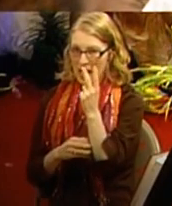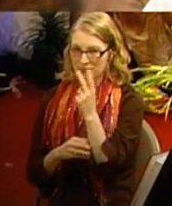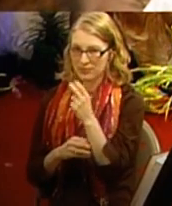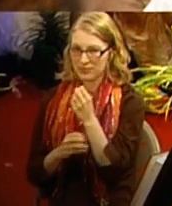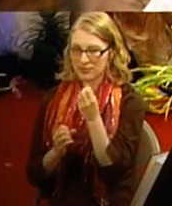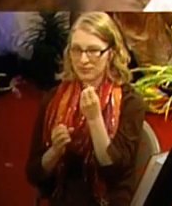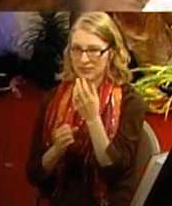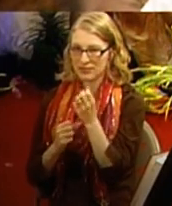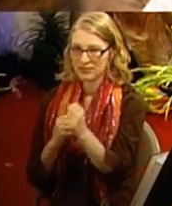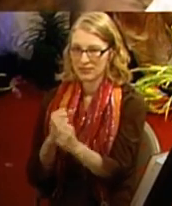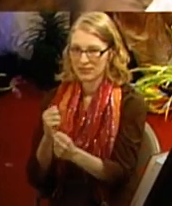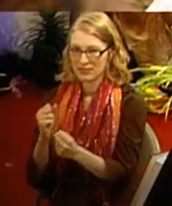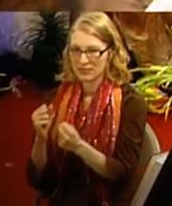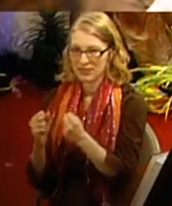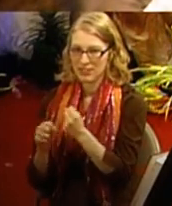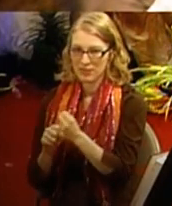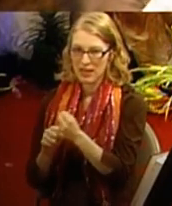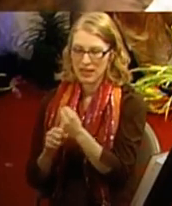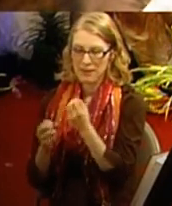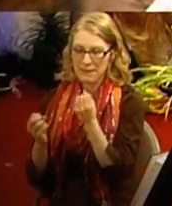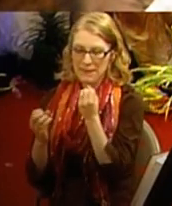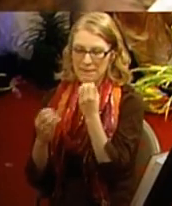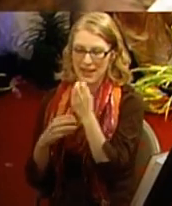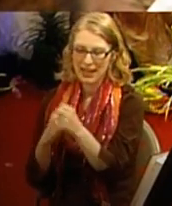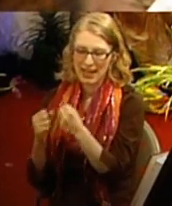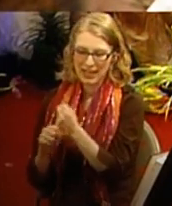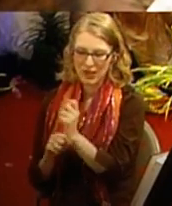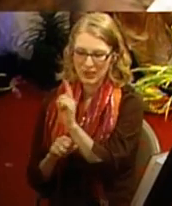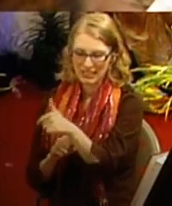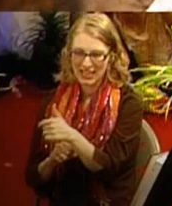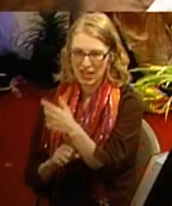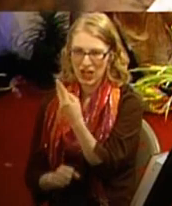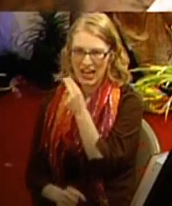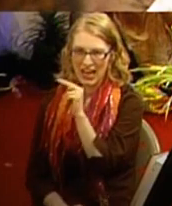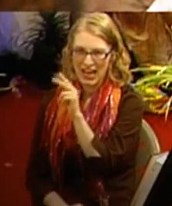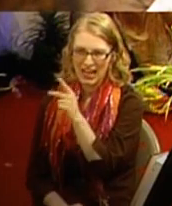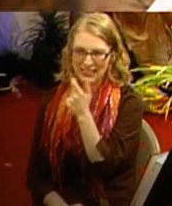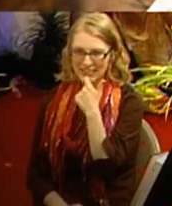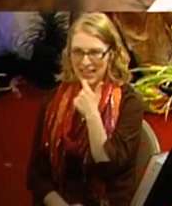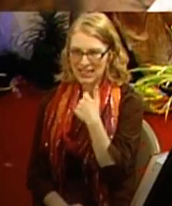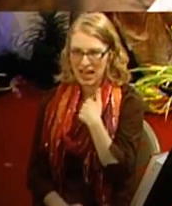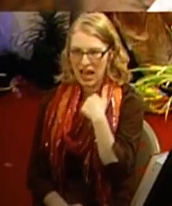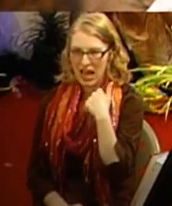Williams Sr., I saw the light, I saw the light.